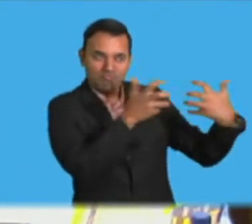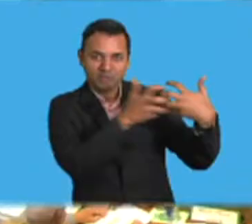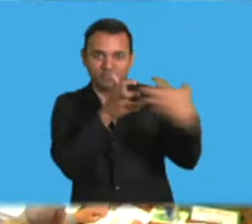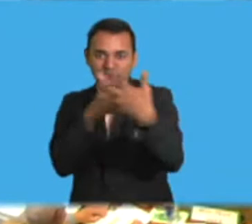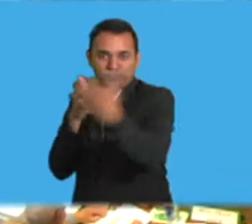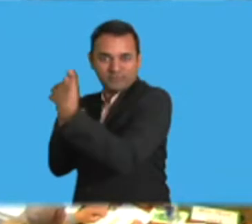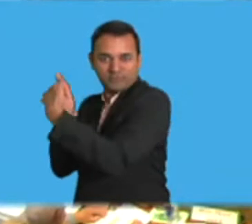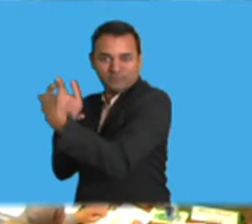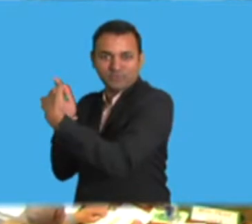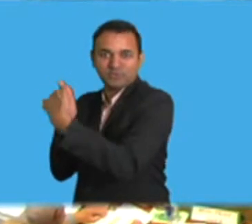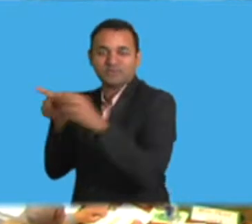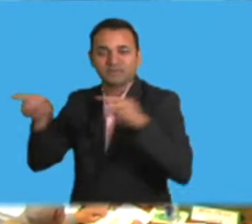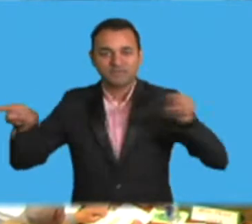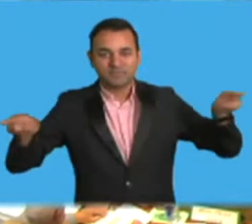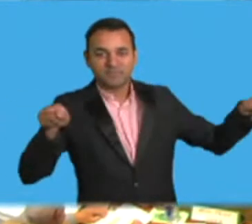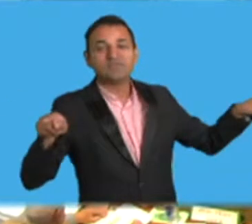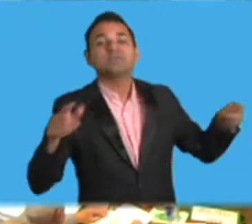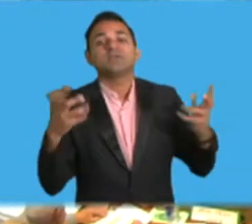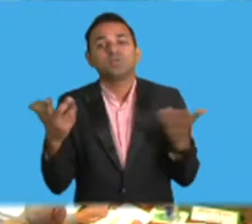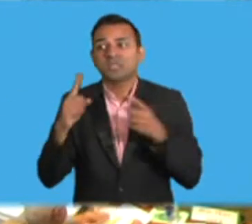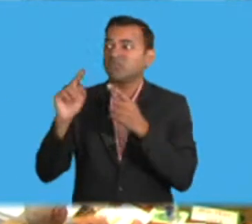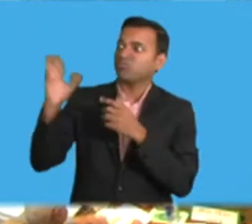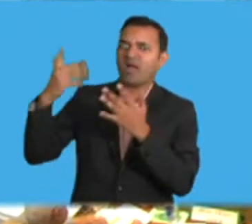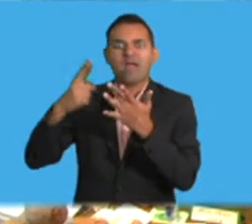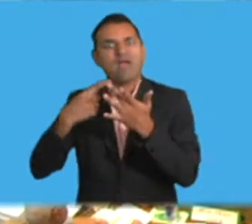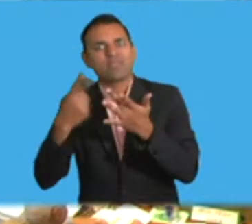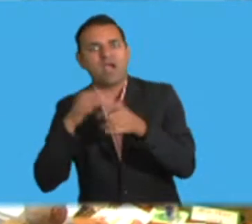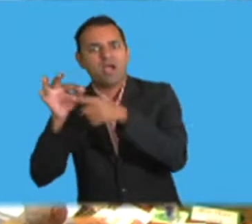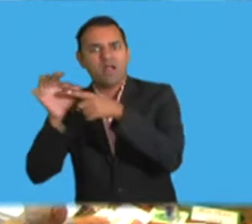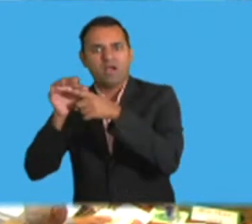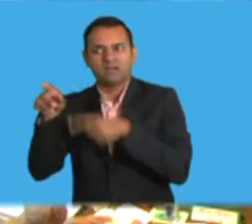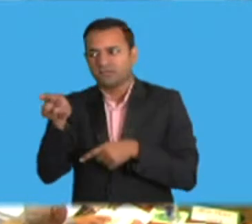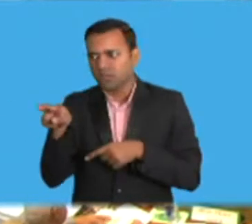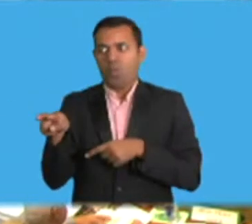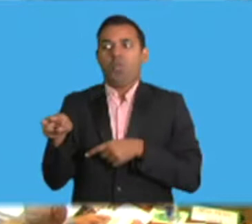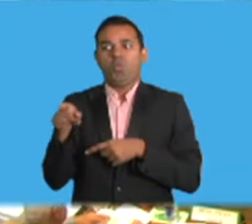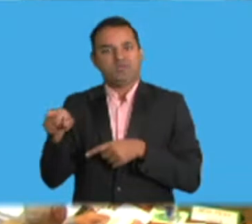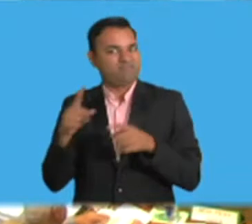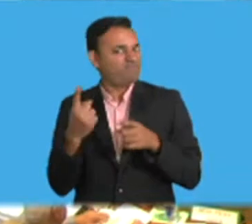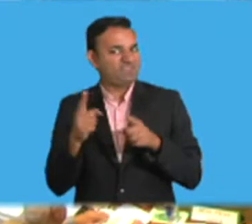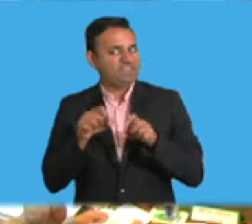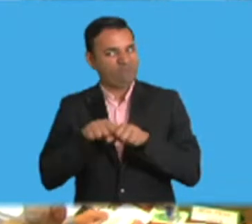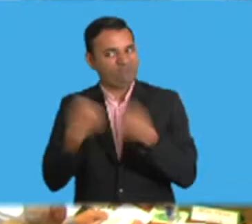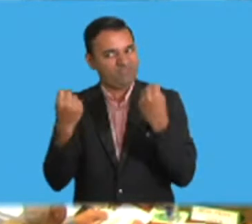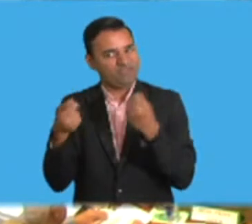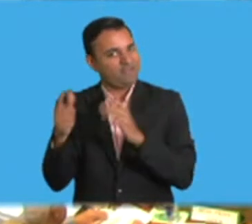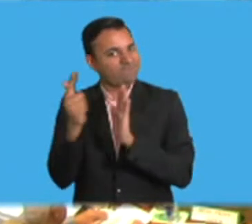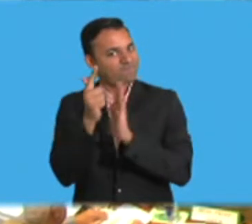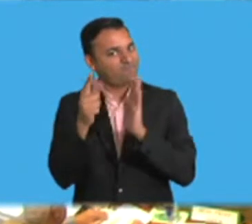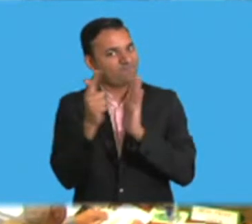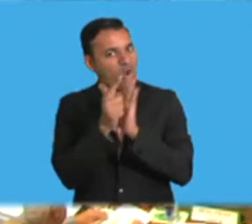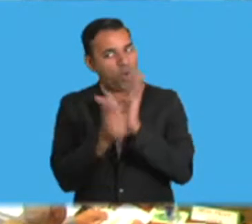got some taxi operators who are operating in other areas well away from the bases that they